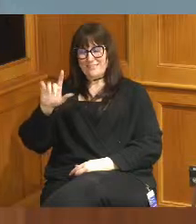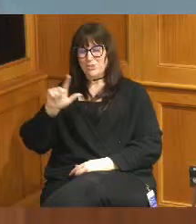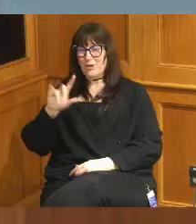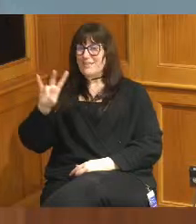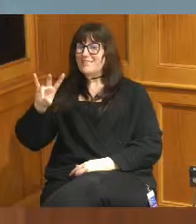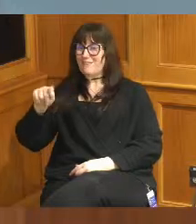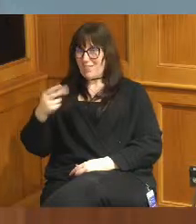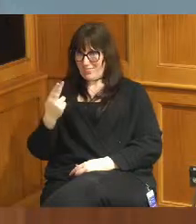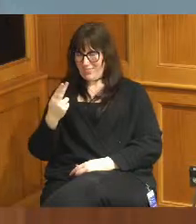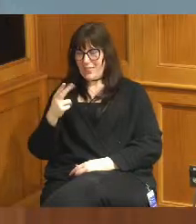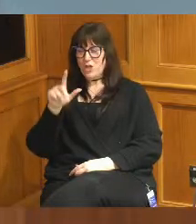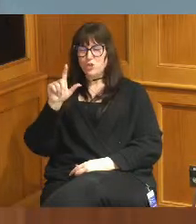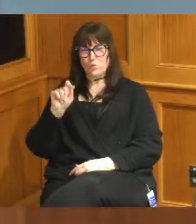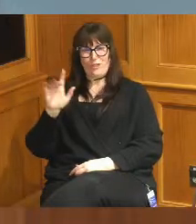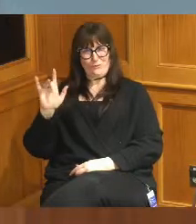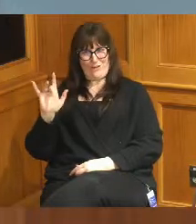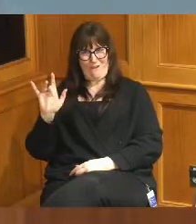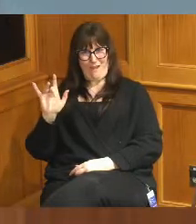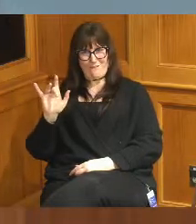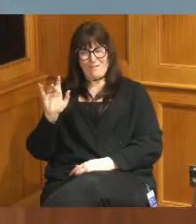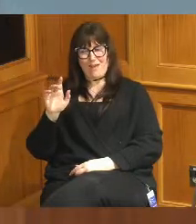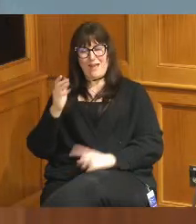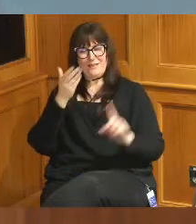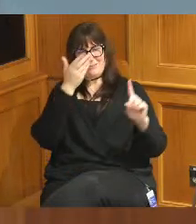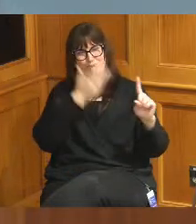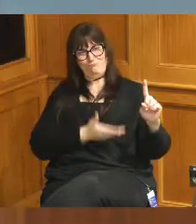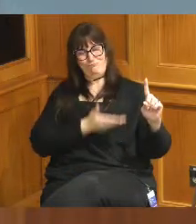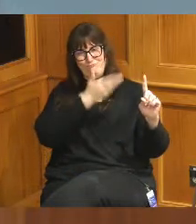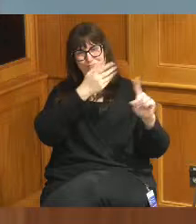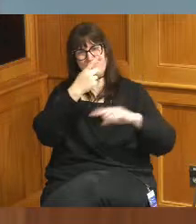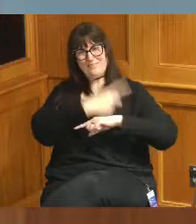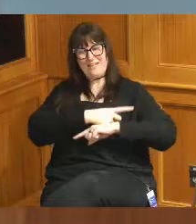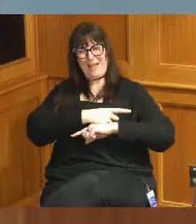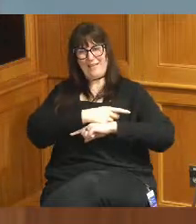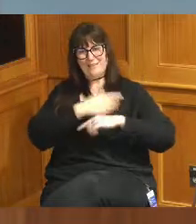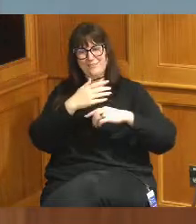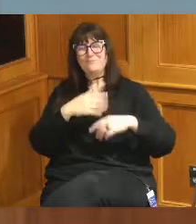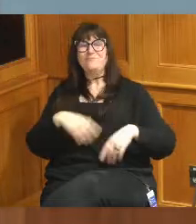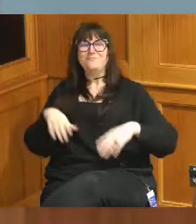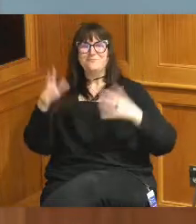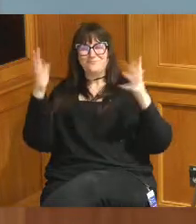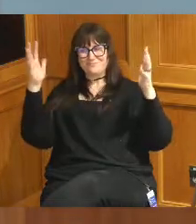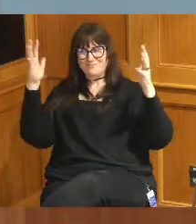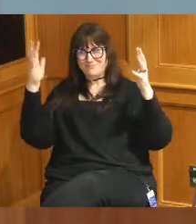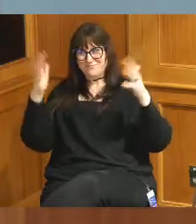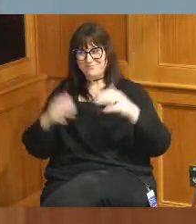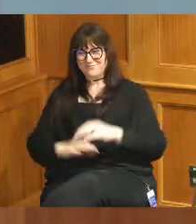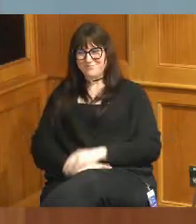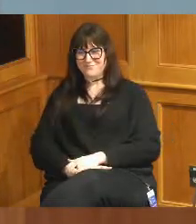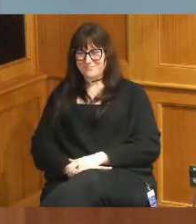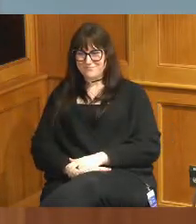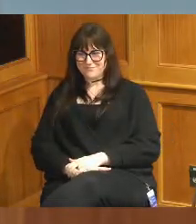27th, 2025 as Mayor Aaron Brown Day in all of Hamilton County.